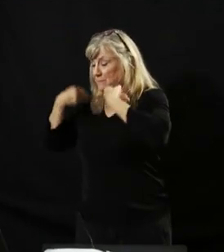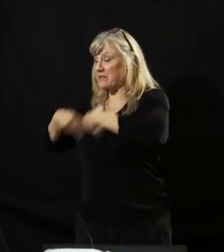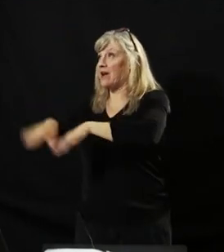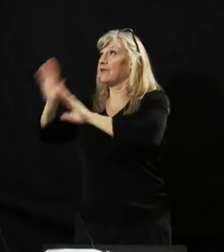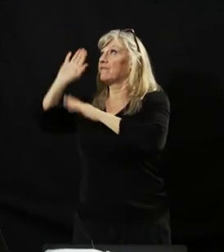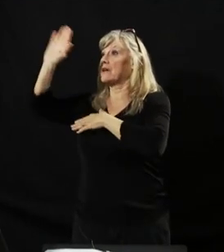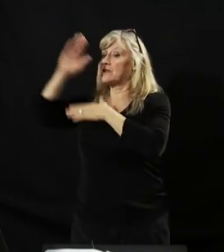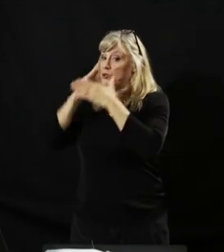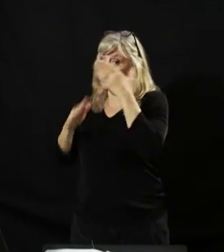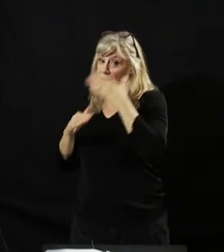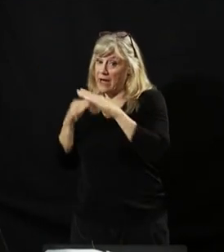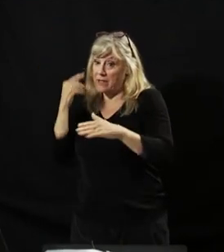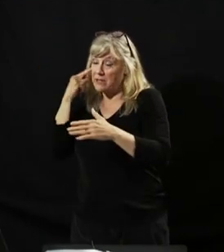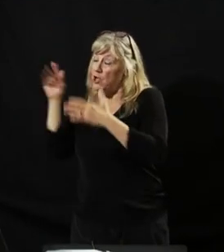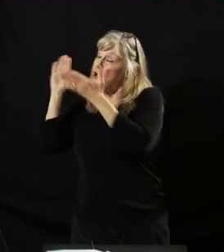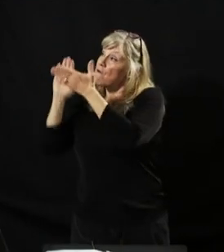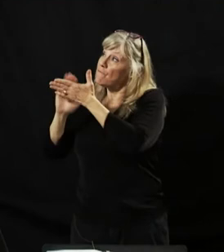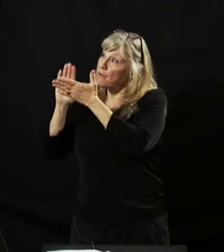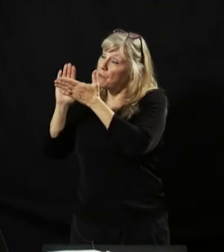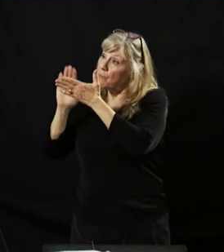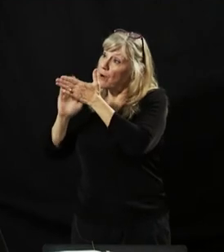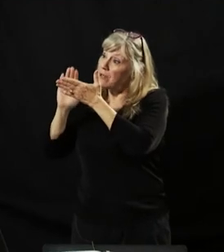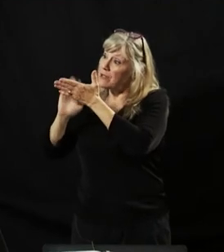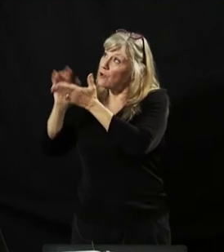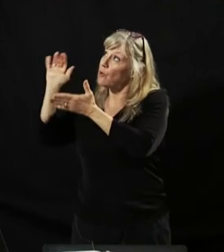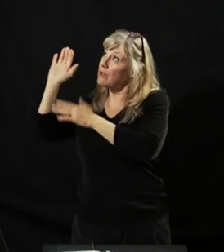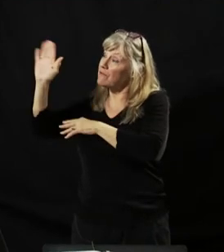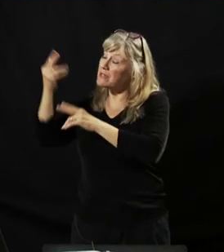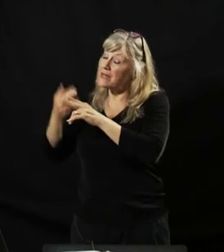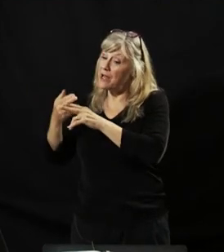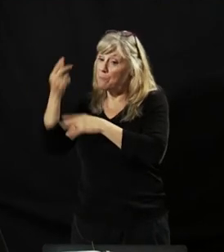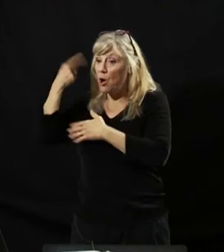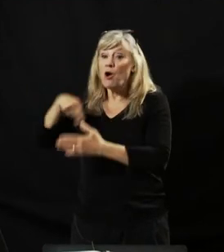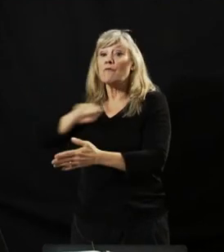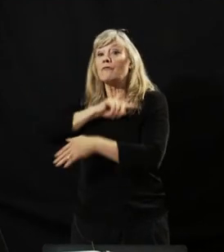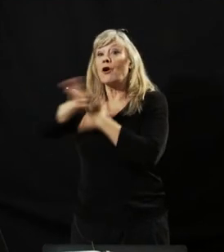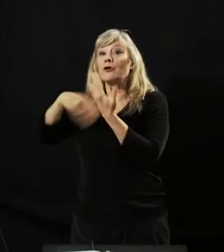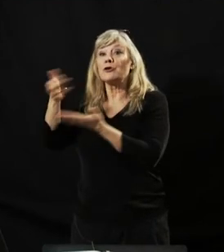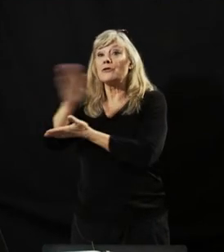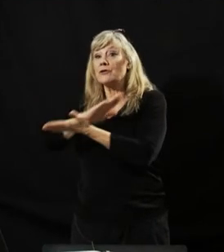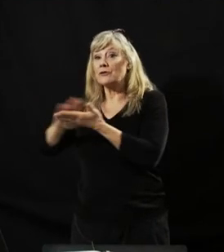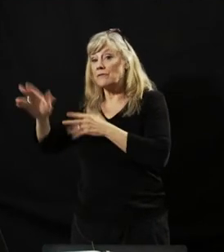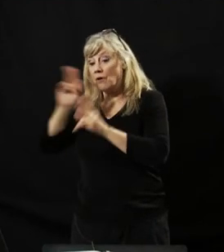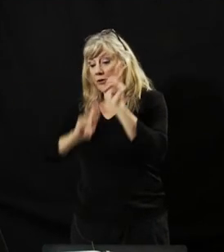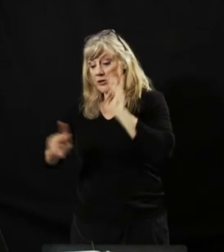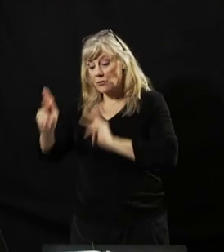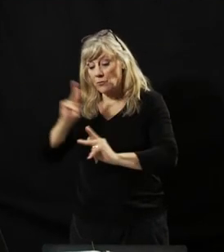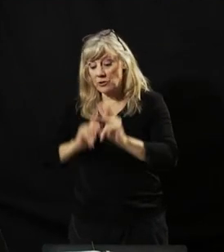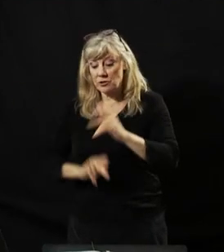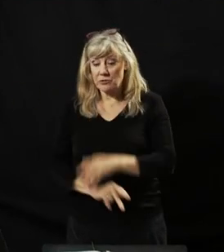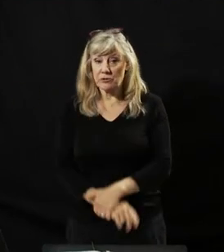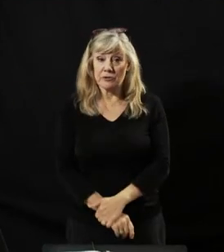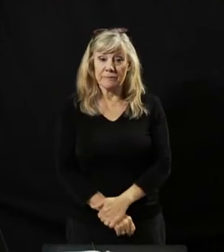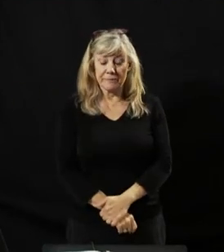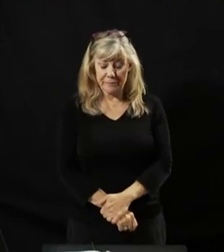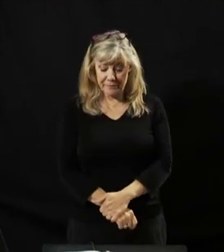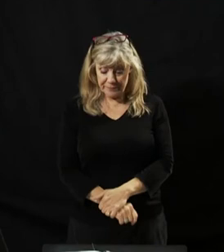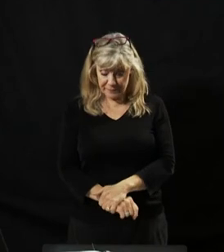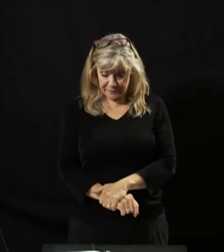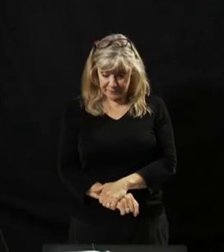accept the sacrifice at your hands for the praise and glory of his name, for our good and of all his holy church.